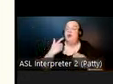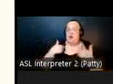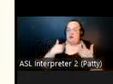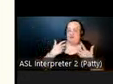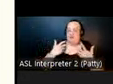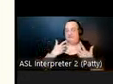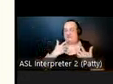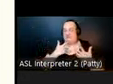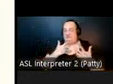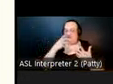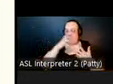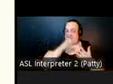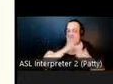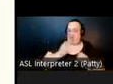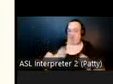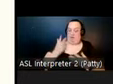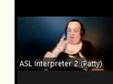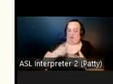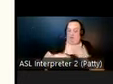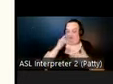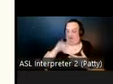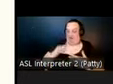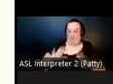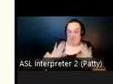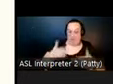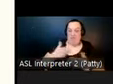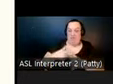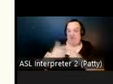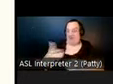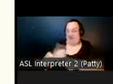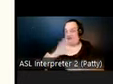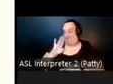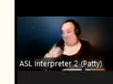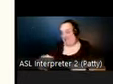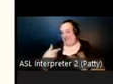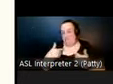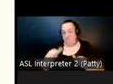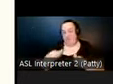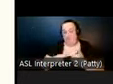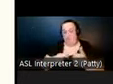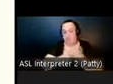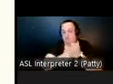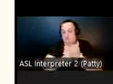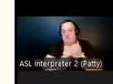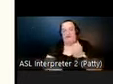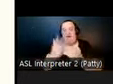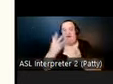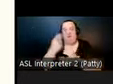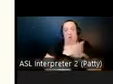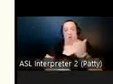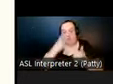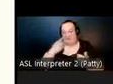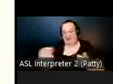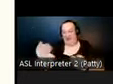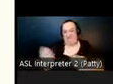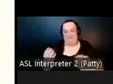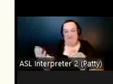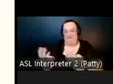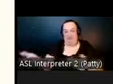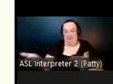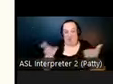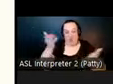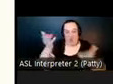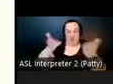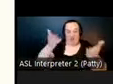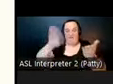those proposals, and then when those bids come in, trying to justify the costs that we're seeing on the bids compared to what we